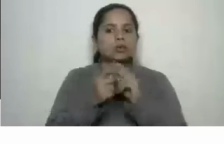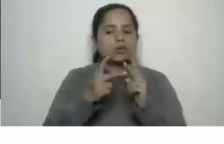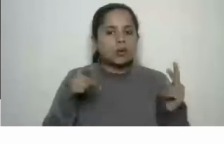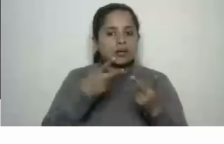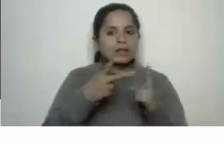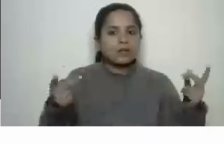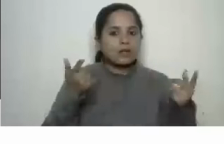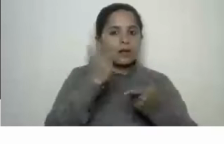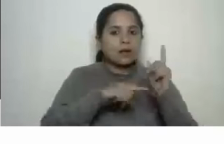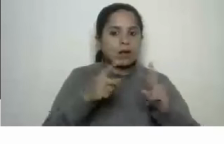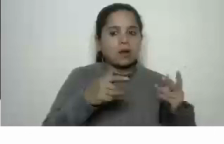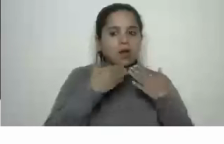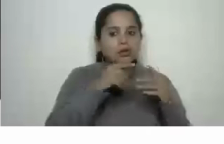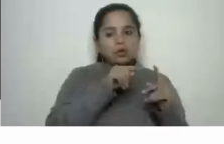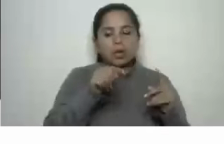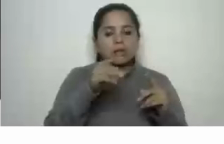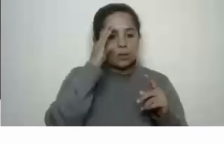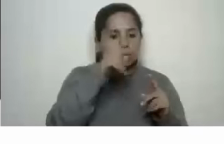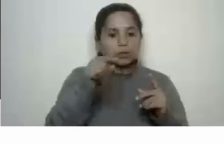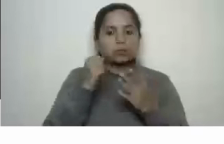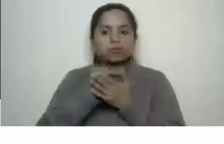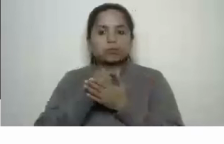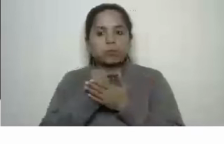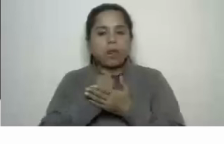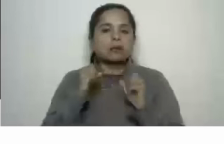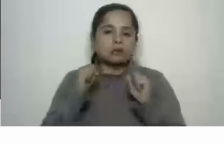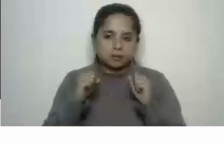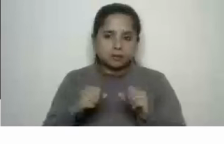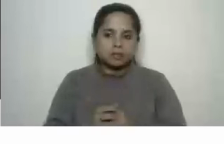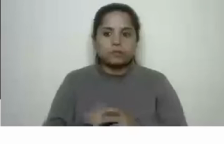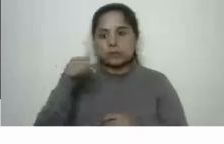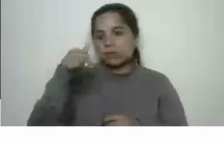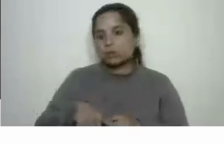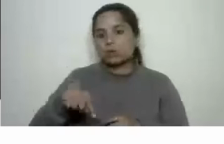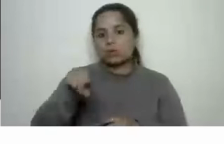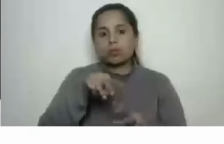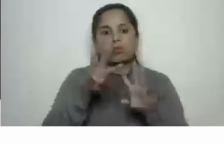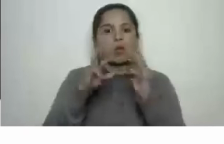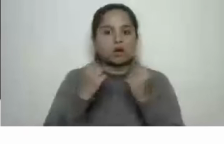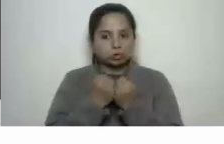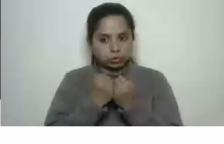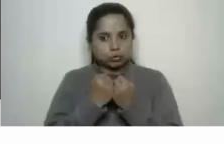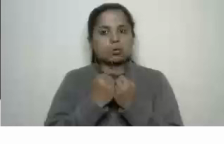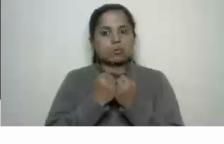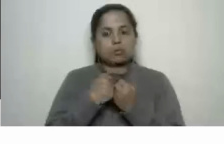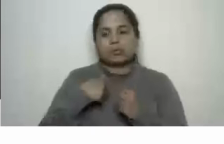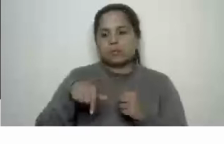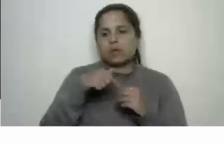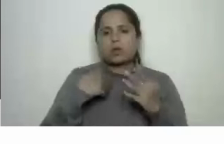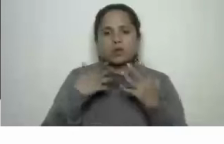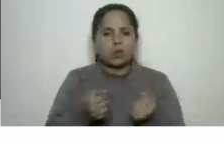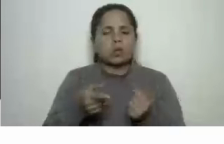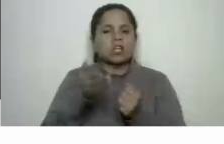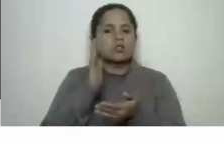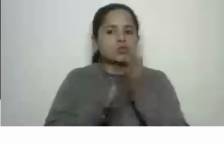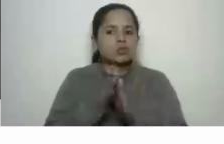multilingual education from theory to practice. In our today's workshop, I am to address this challenge